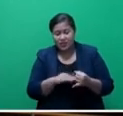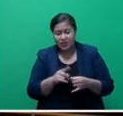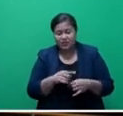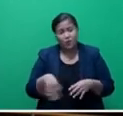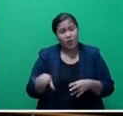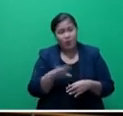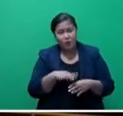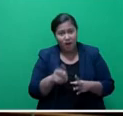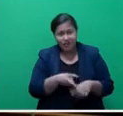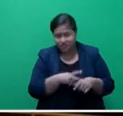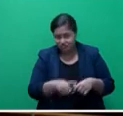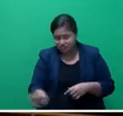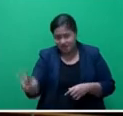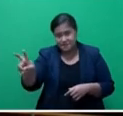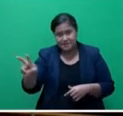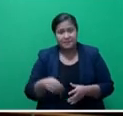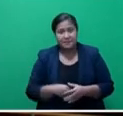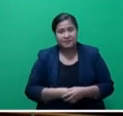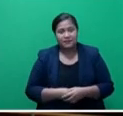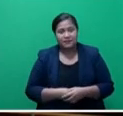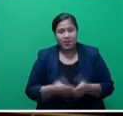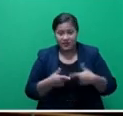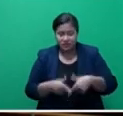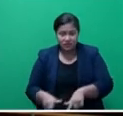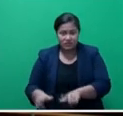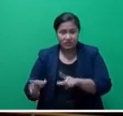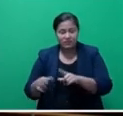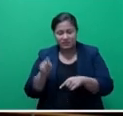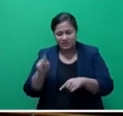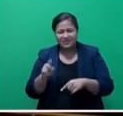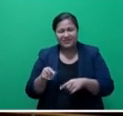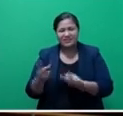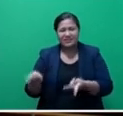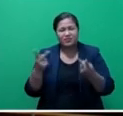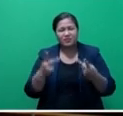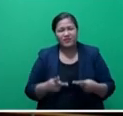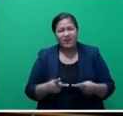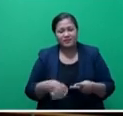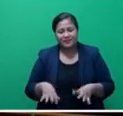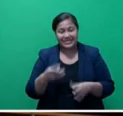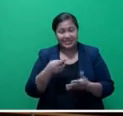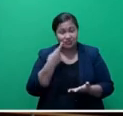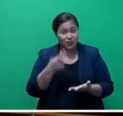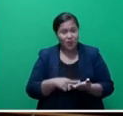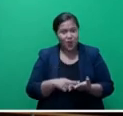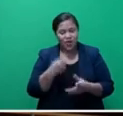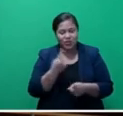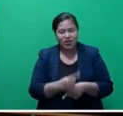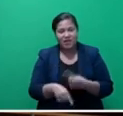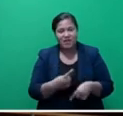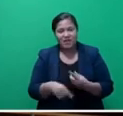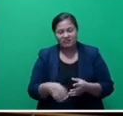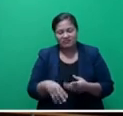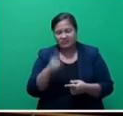particular trip, Honorable Speaker, sir, these SFOs provide detailed reports highlighting the passenger and cargo